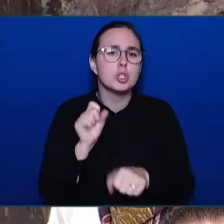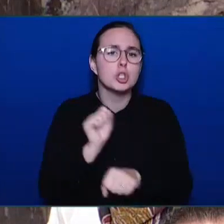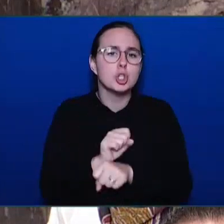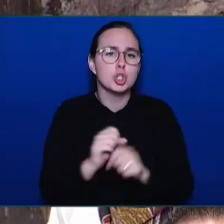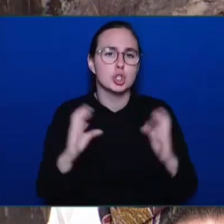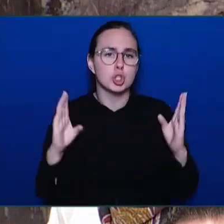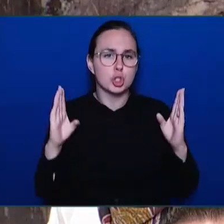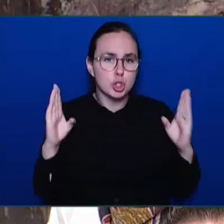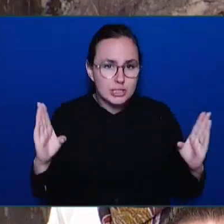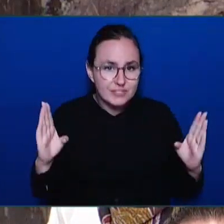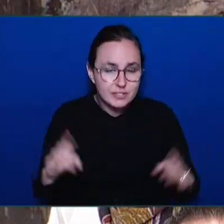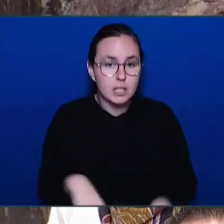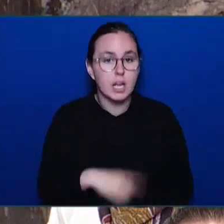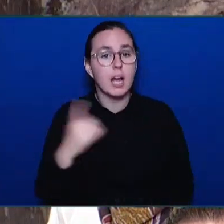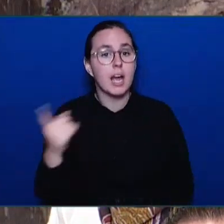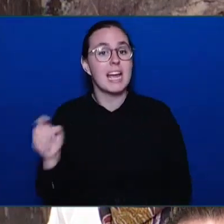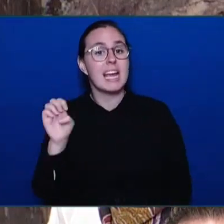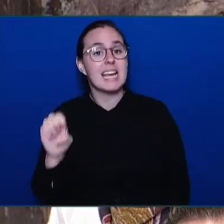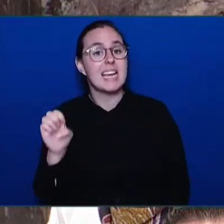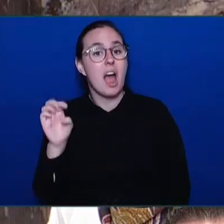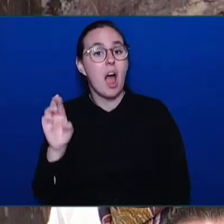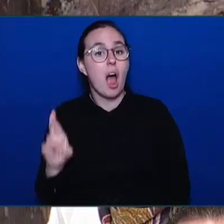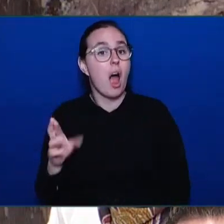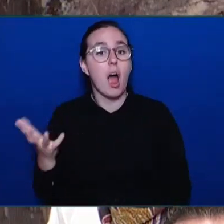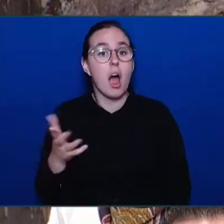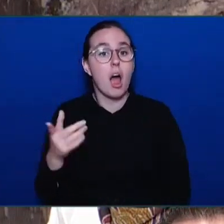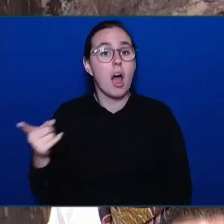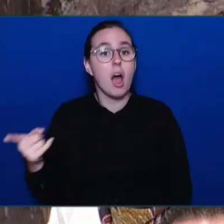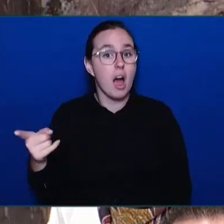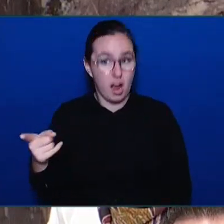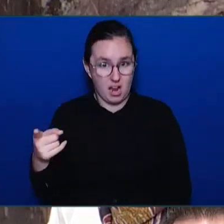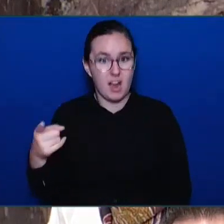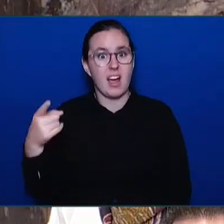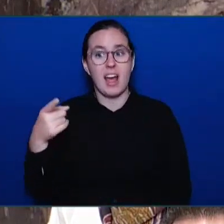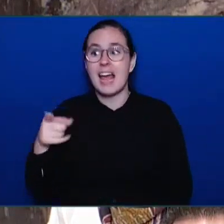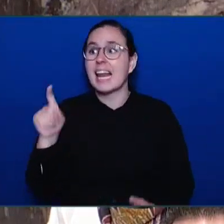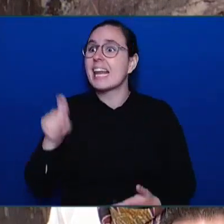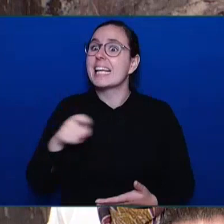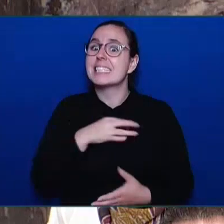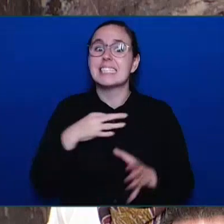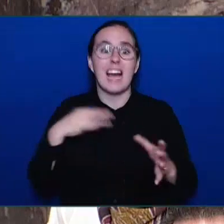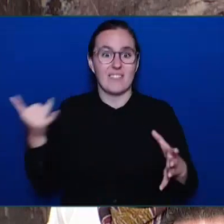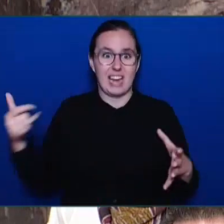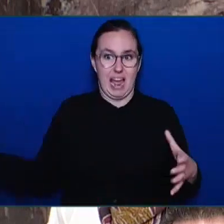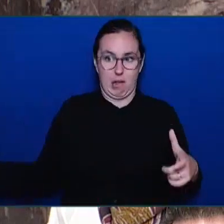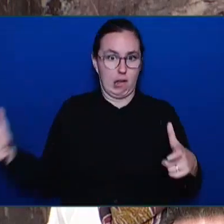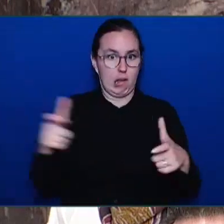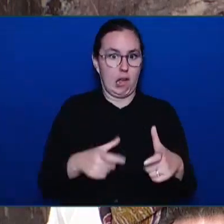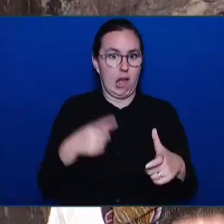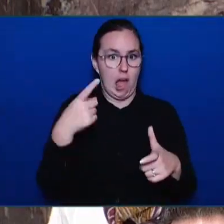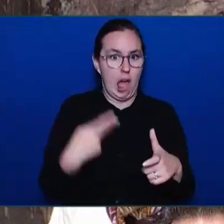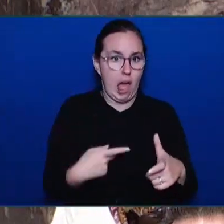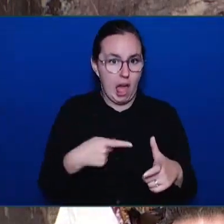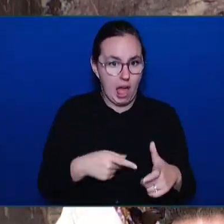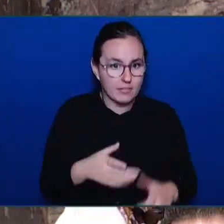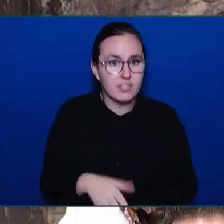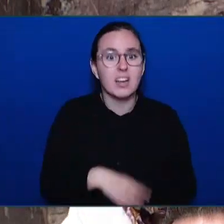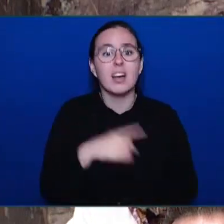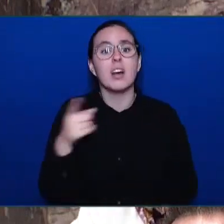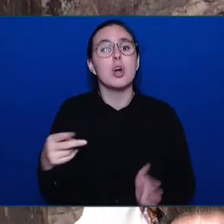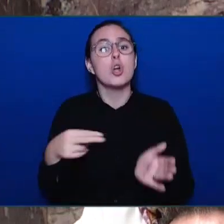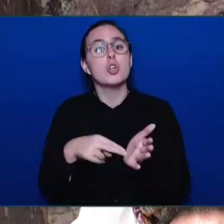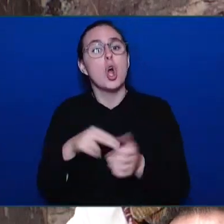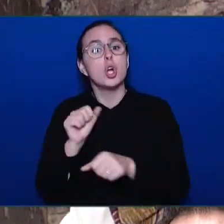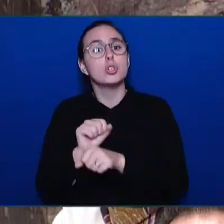are 5,500 nursing vacancies in BC, and that has increased by